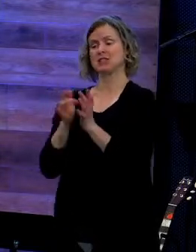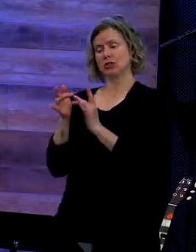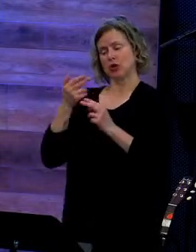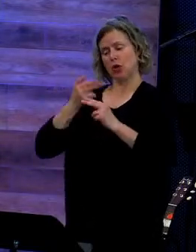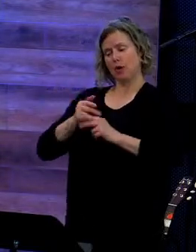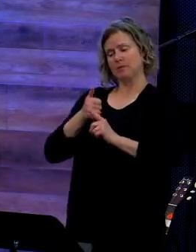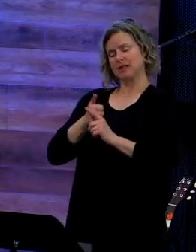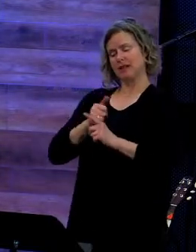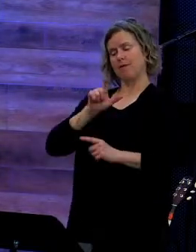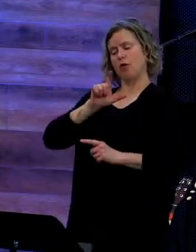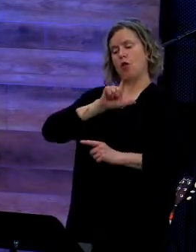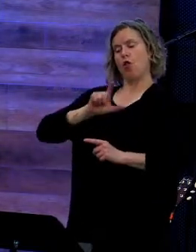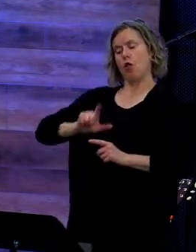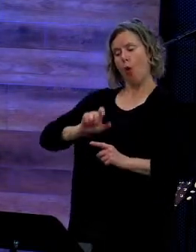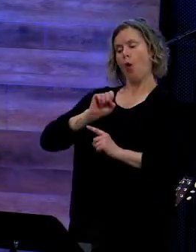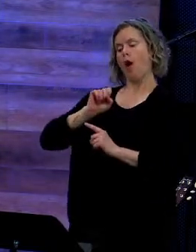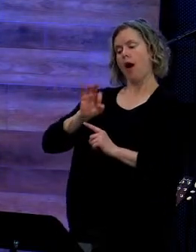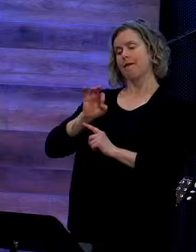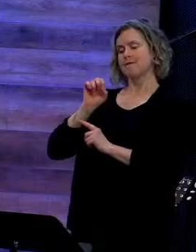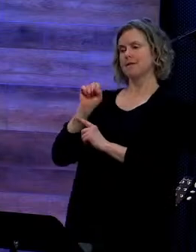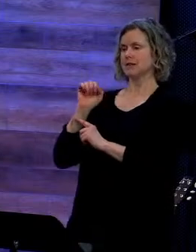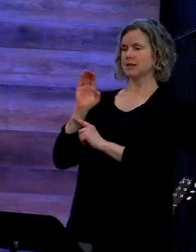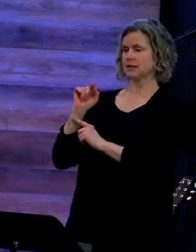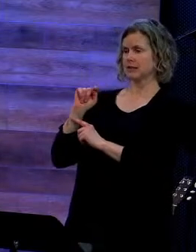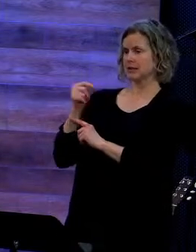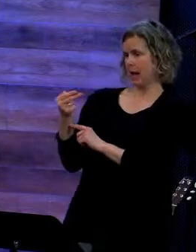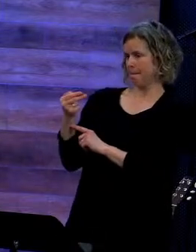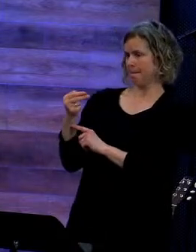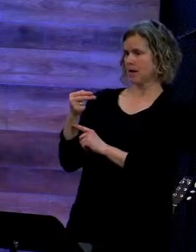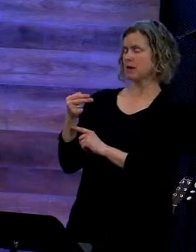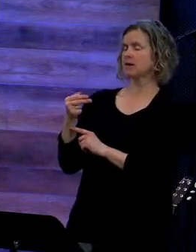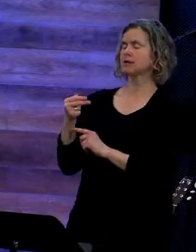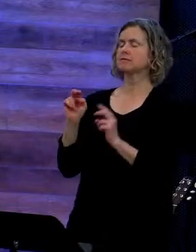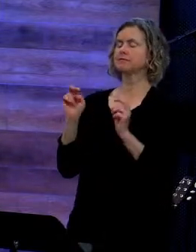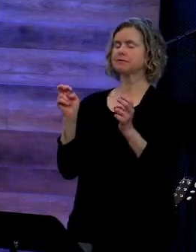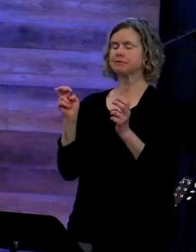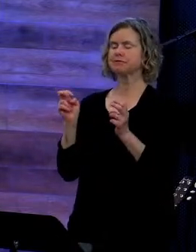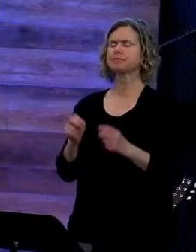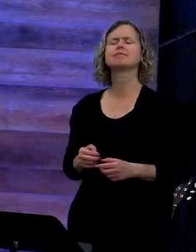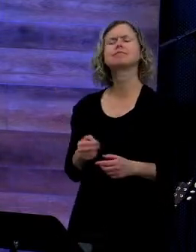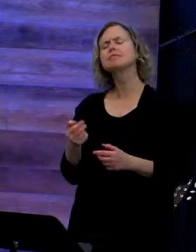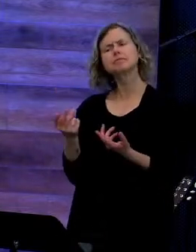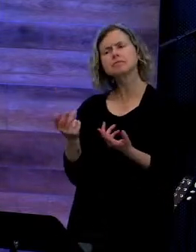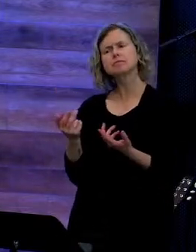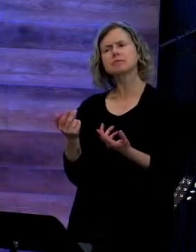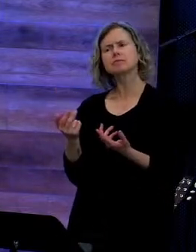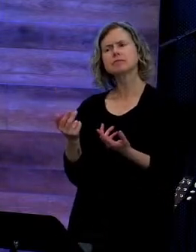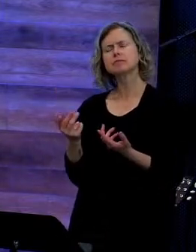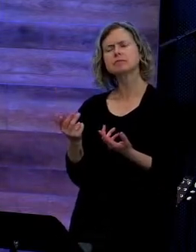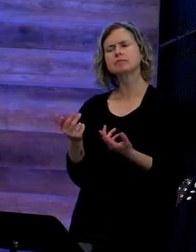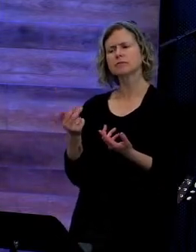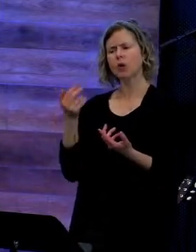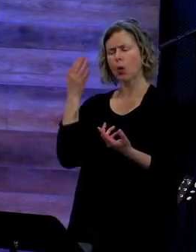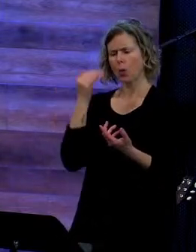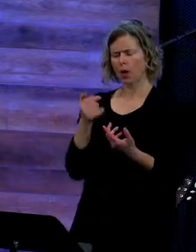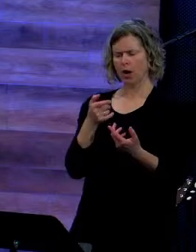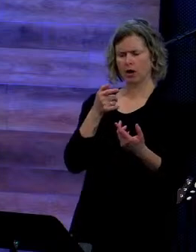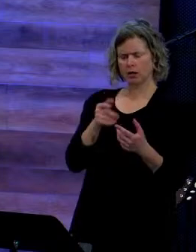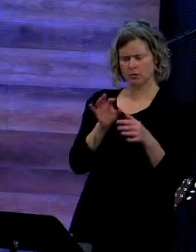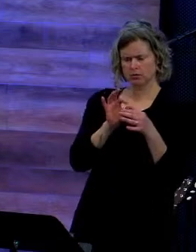Sabbath. Now, why do we have these verses about rest, these words Jesus says, and these stories about Sabbath right next to each